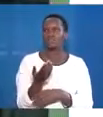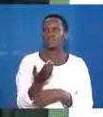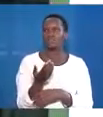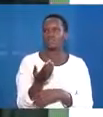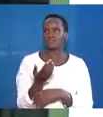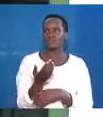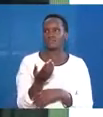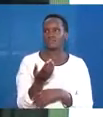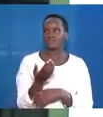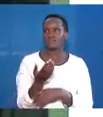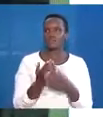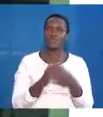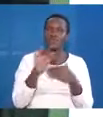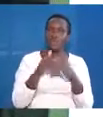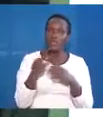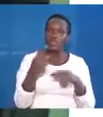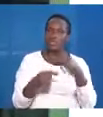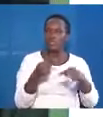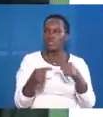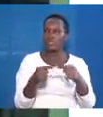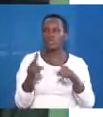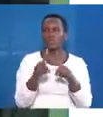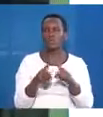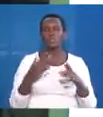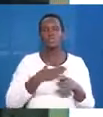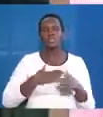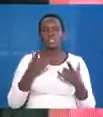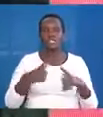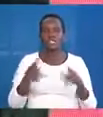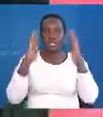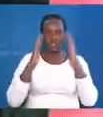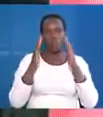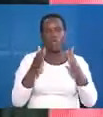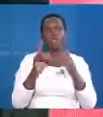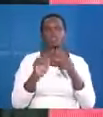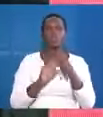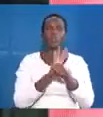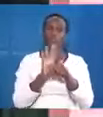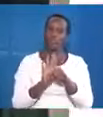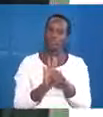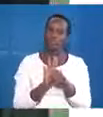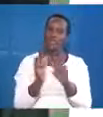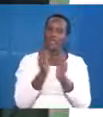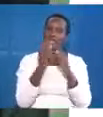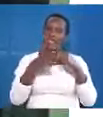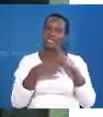Throughout this period and beyond, let us pay attention to the COVID-19 protocols.